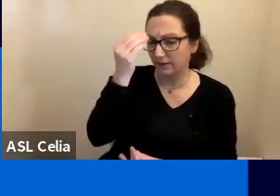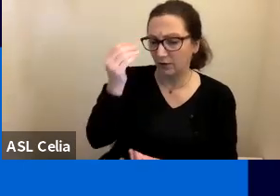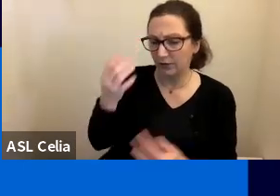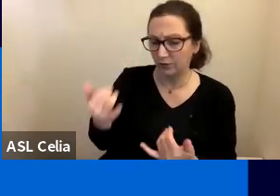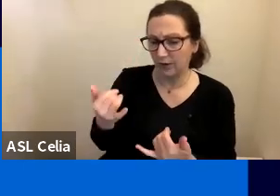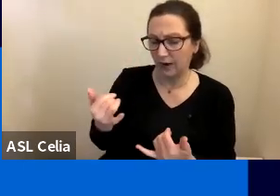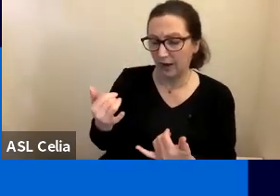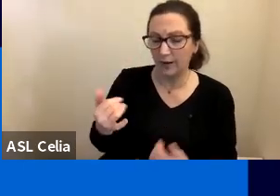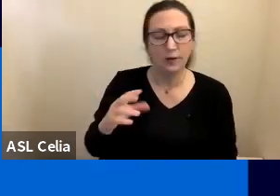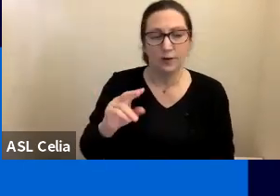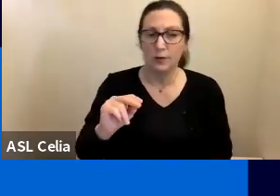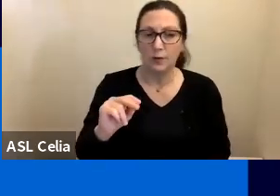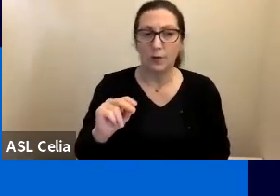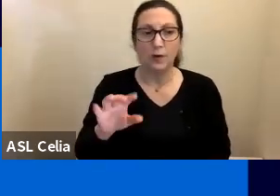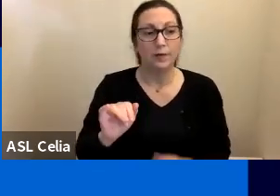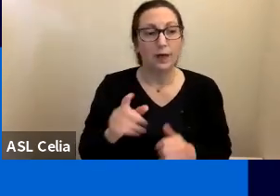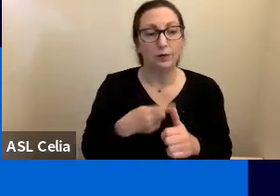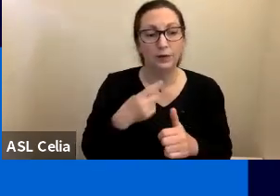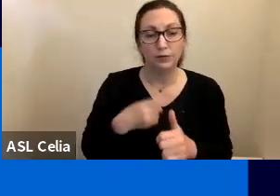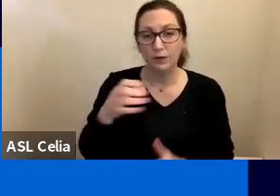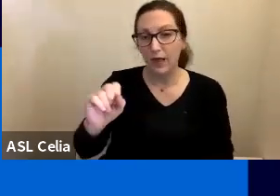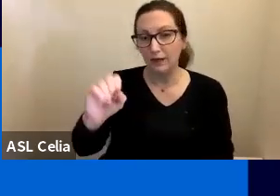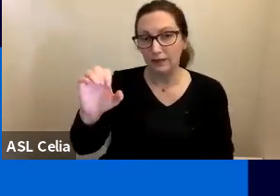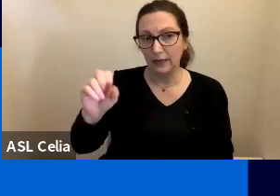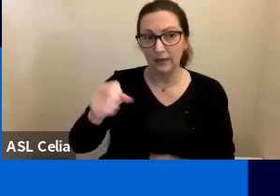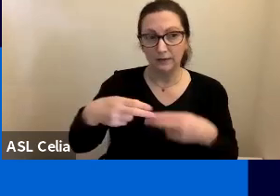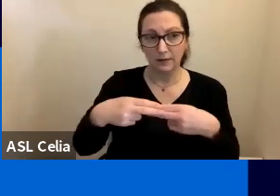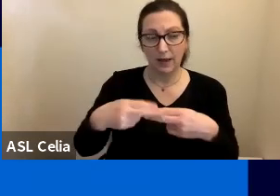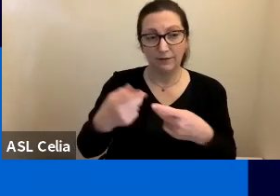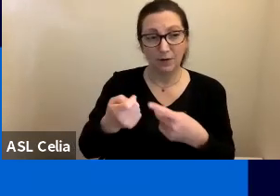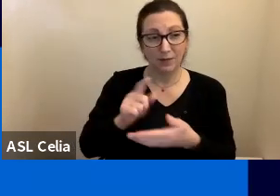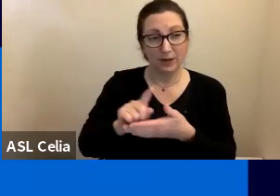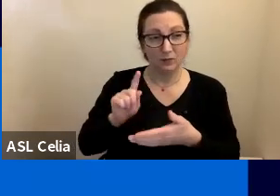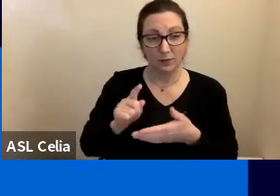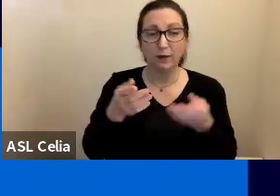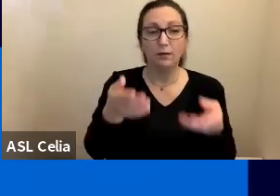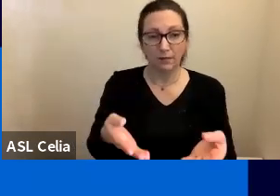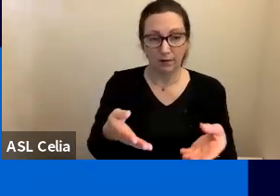original socioeconomic slide from last week is in here, but I don't think